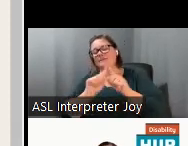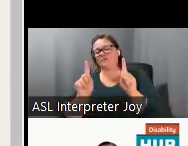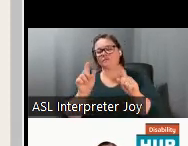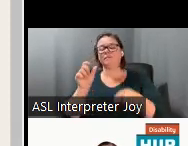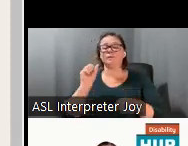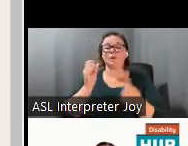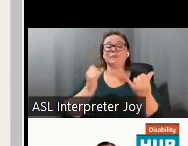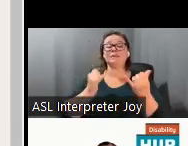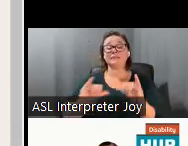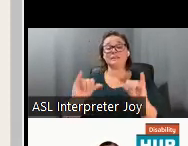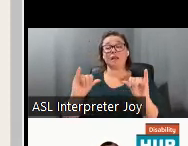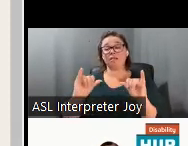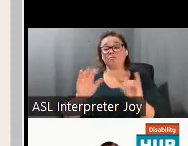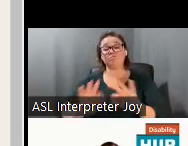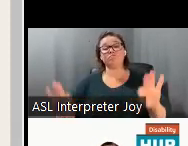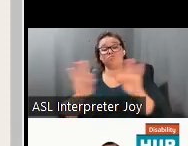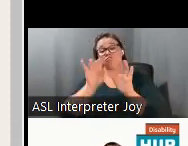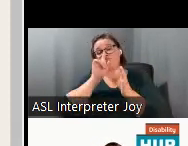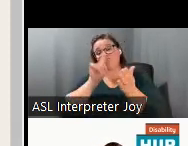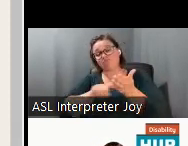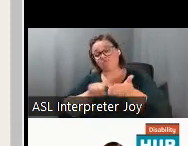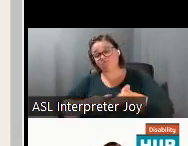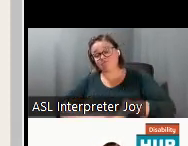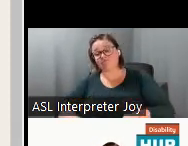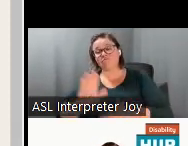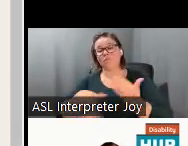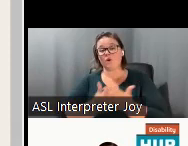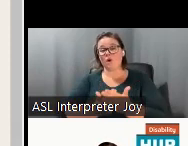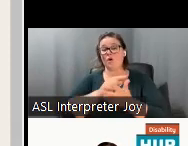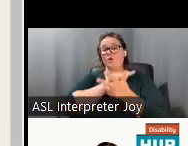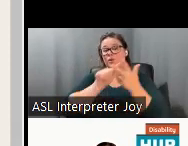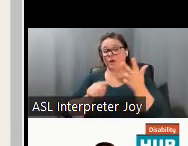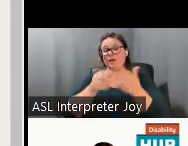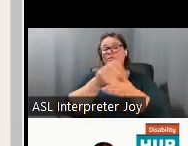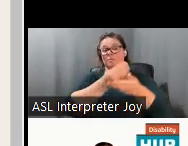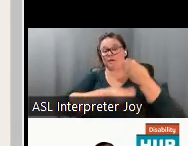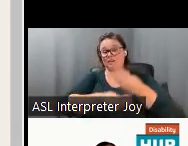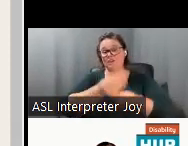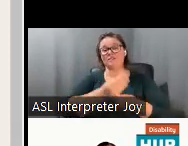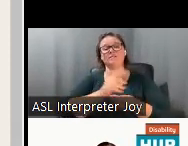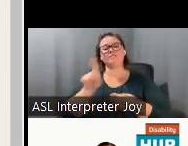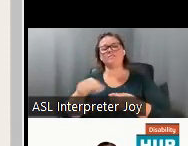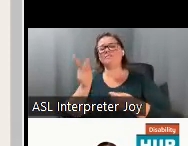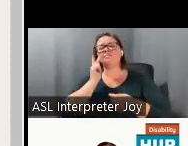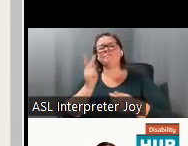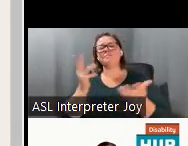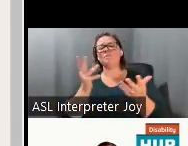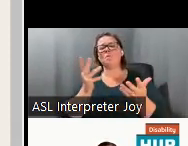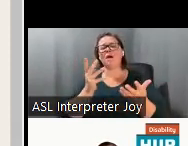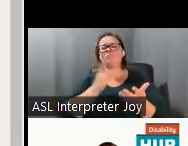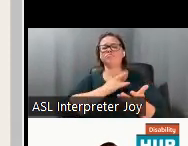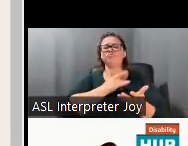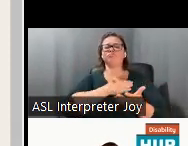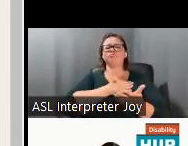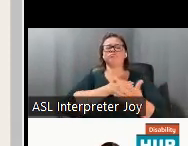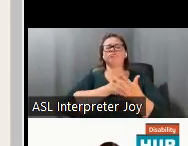still worthwhile going through and exploring all 3 of the budgets, just to see what resonates with you,